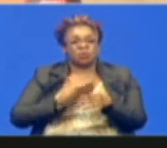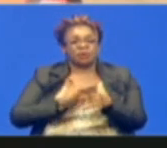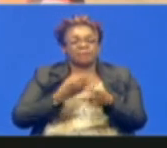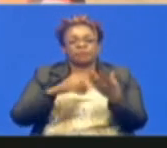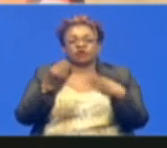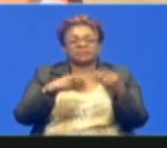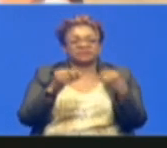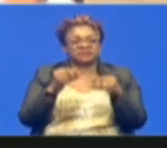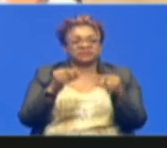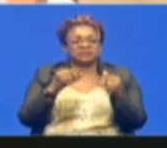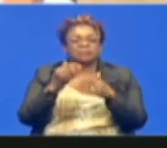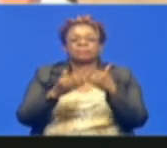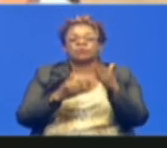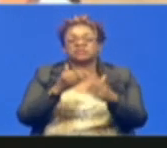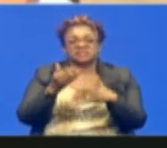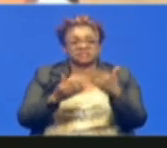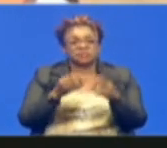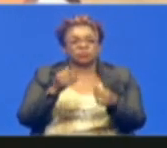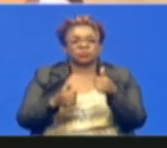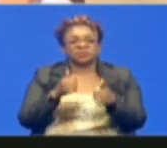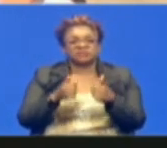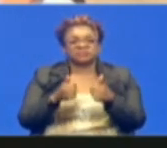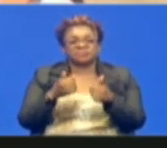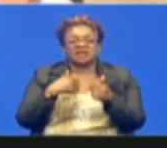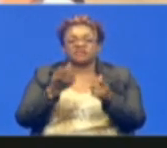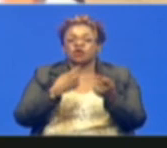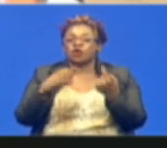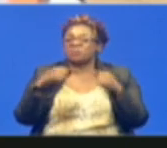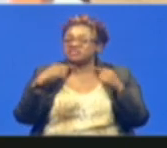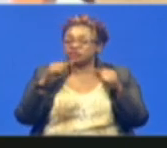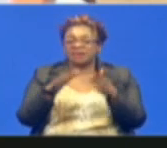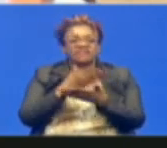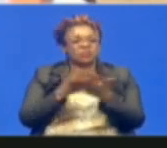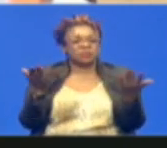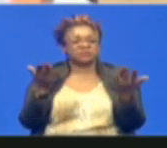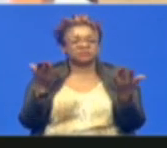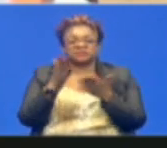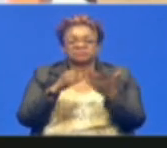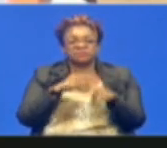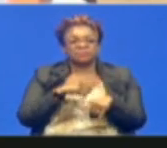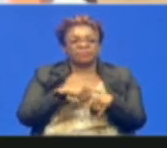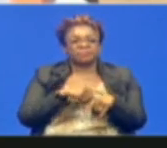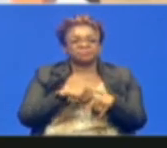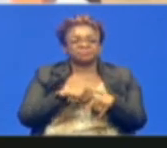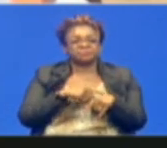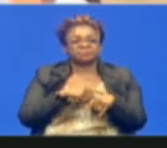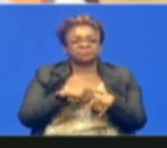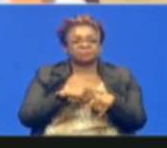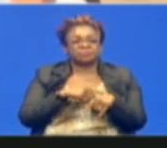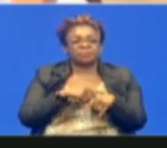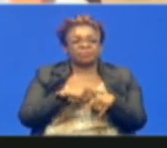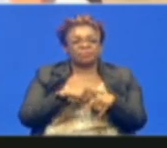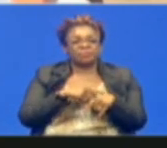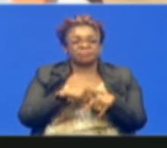procurement processes, which are prone to competition by everybody. And sometimes, being a